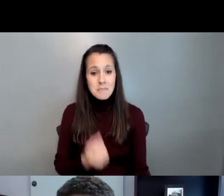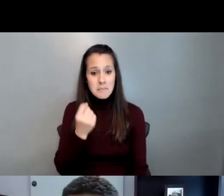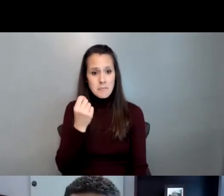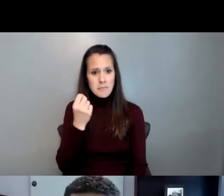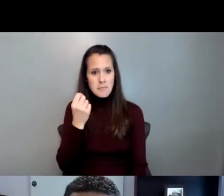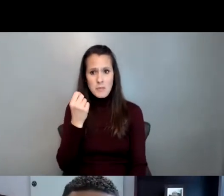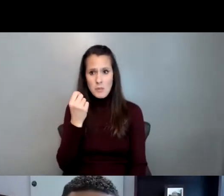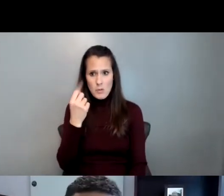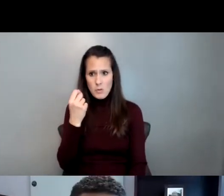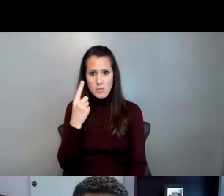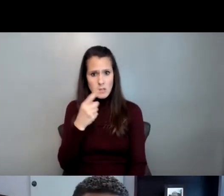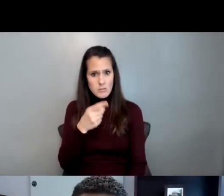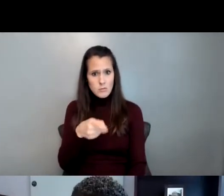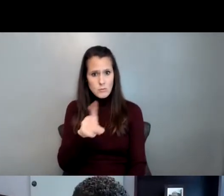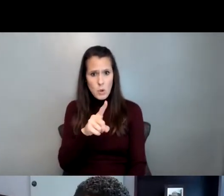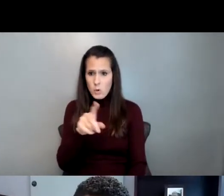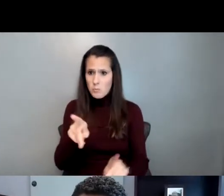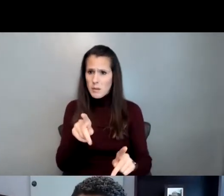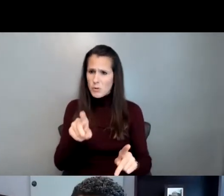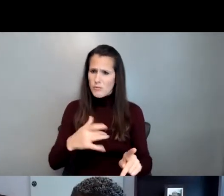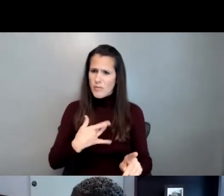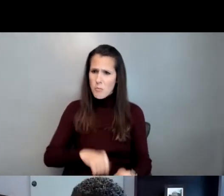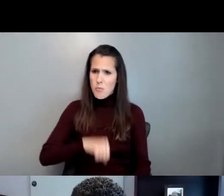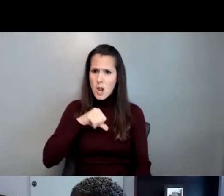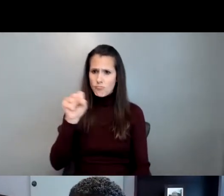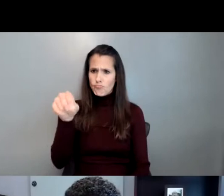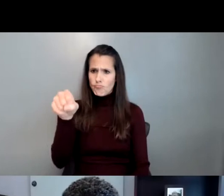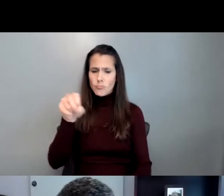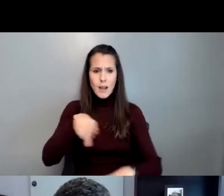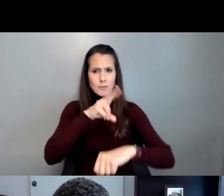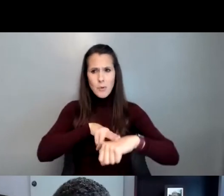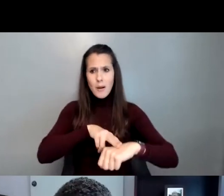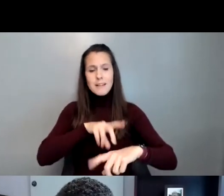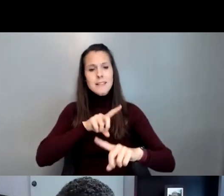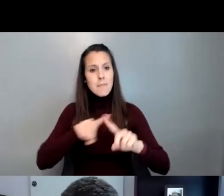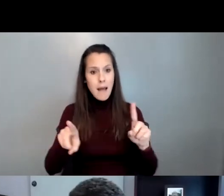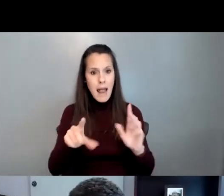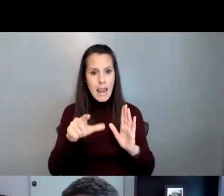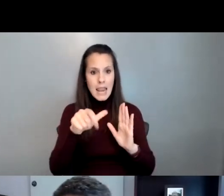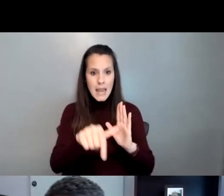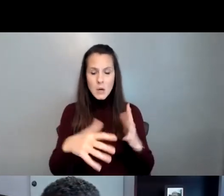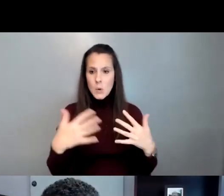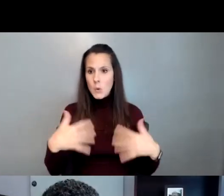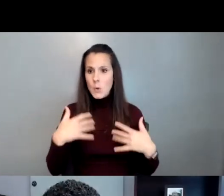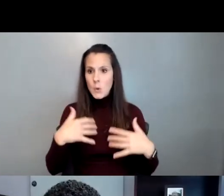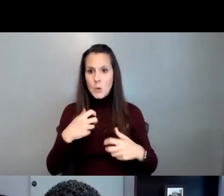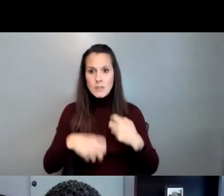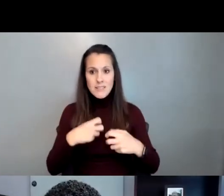shouldn't then make people happy or proud of themselves. But the part that became difficult for me was when I ended up like